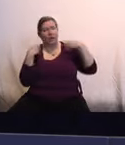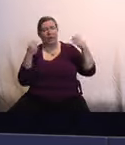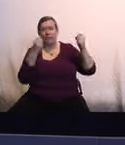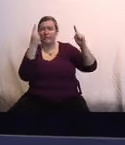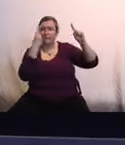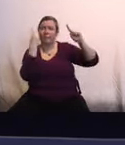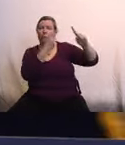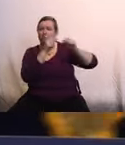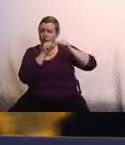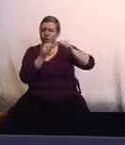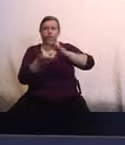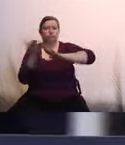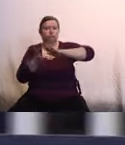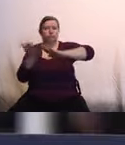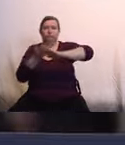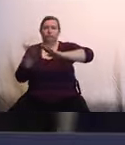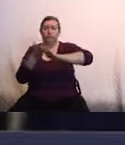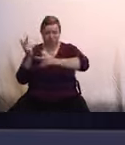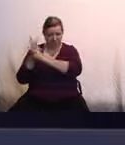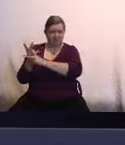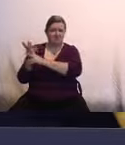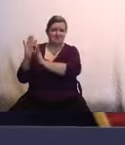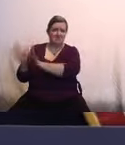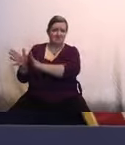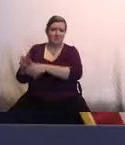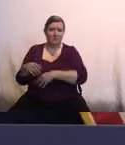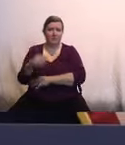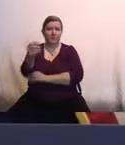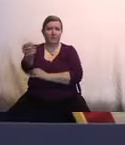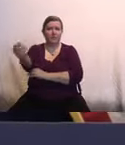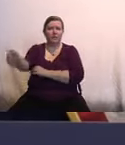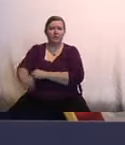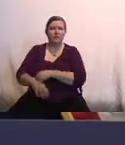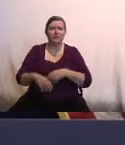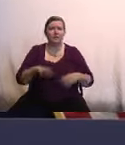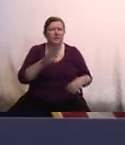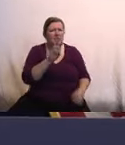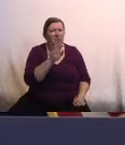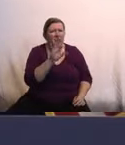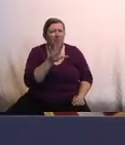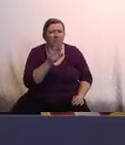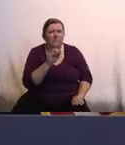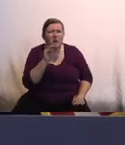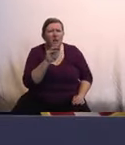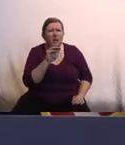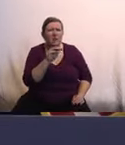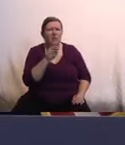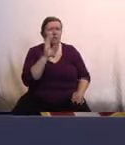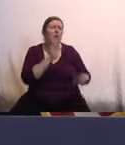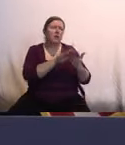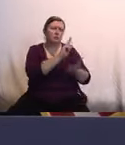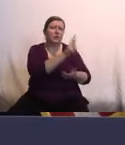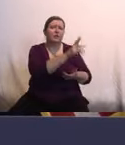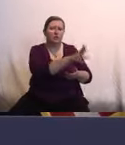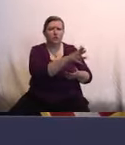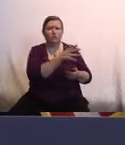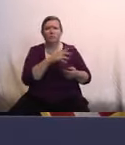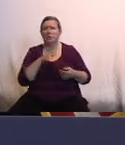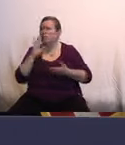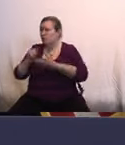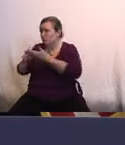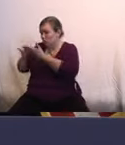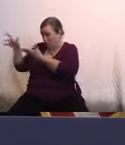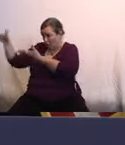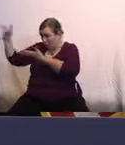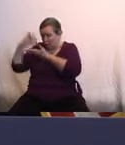said. The $695 million, can we get back to Brent on that one? Brent, do you mind if we get back to you? I don't have a number, a